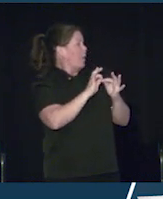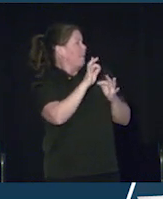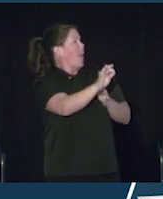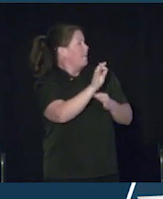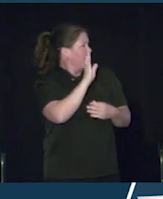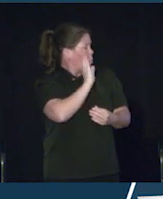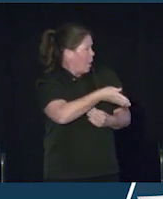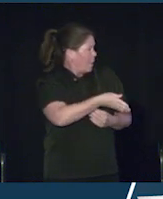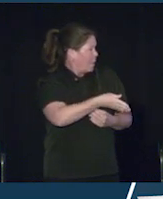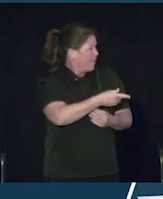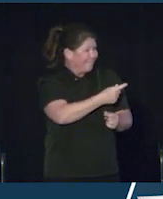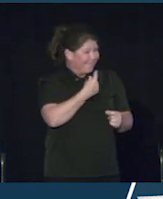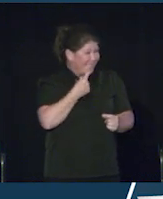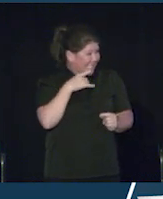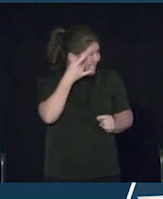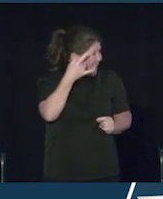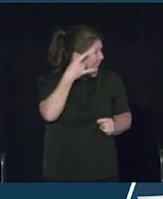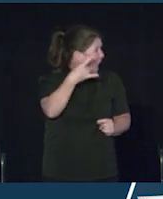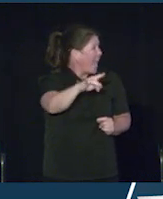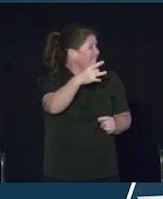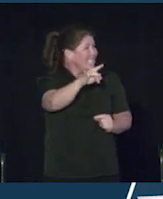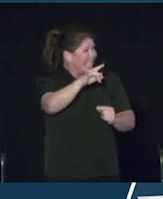extended? So,